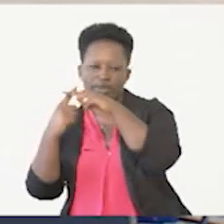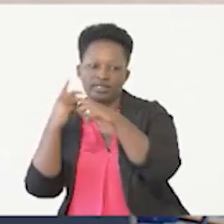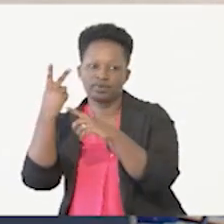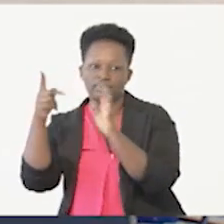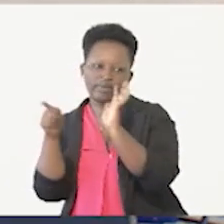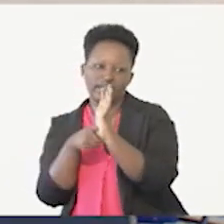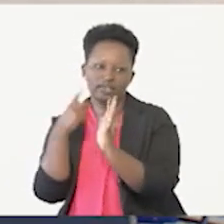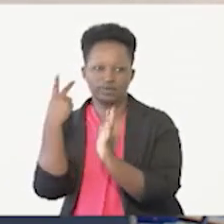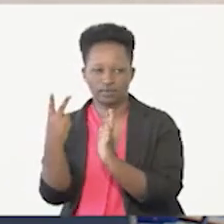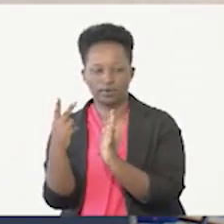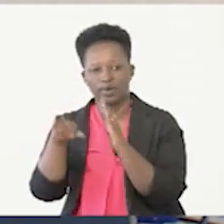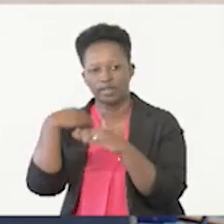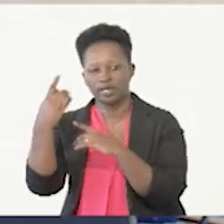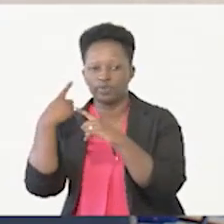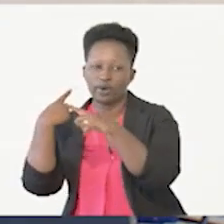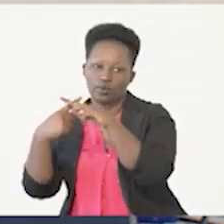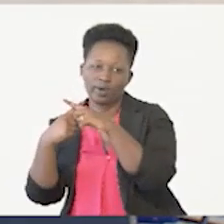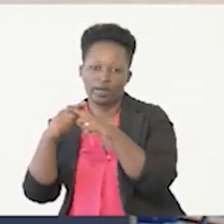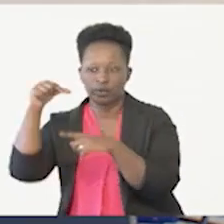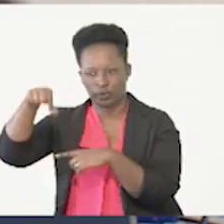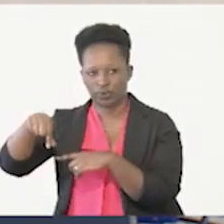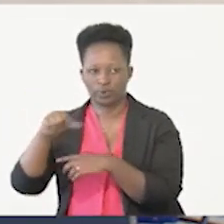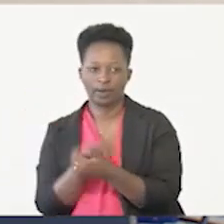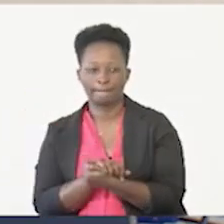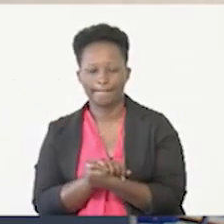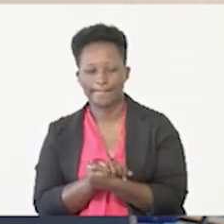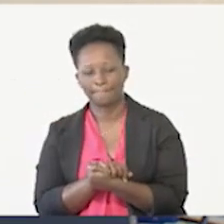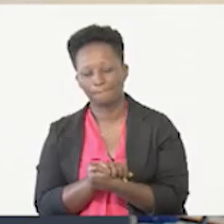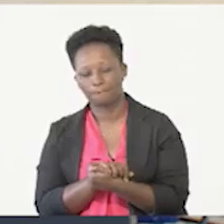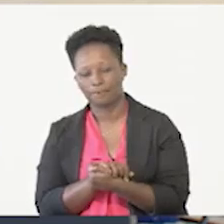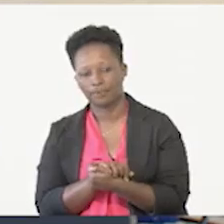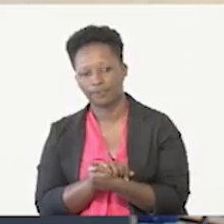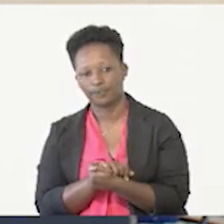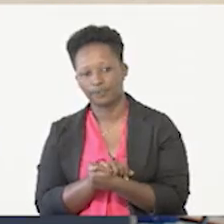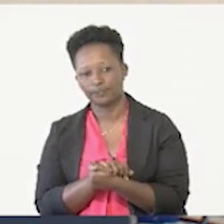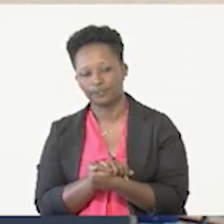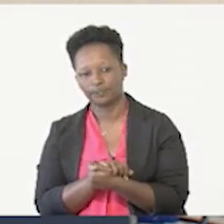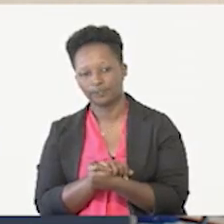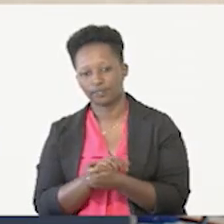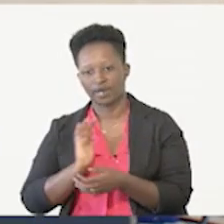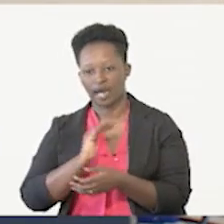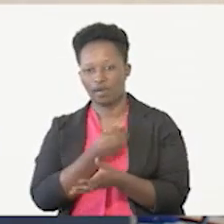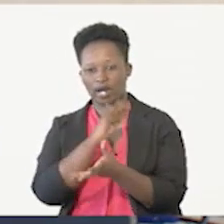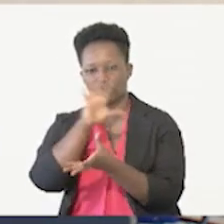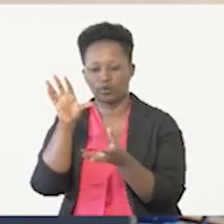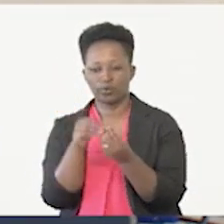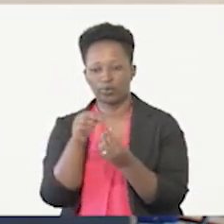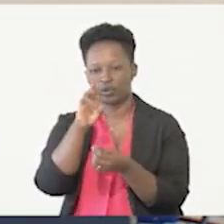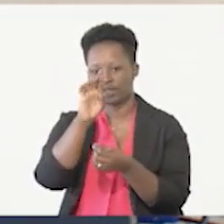minus 2. Then we multiply by quantity. So in this case, our total revenue